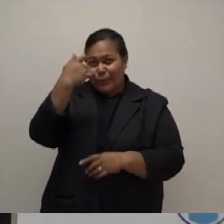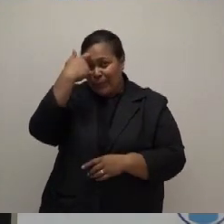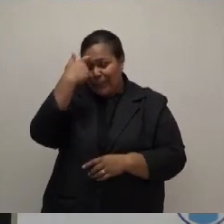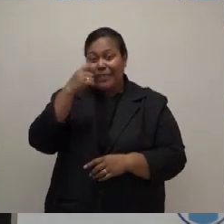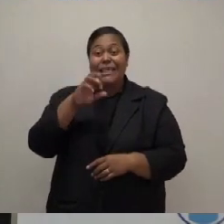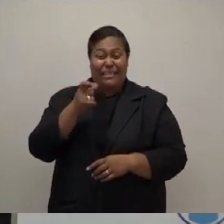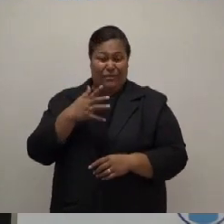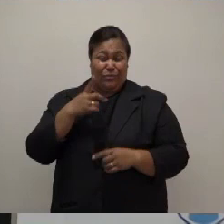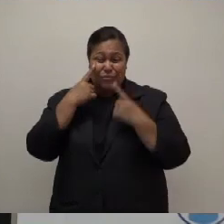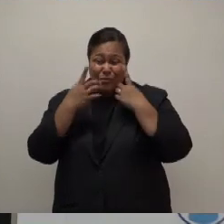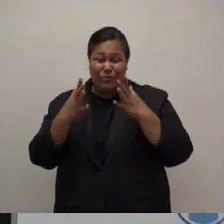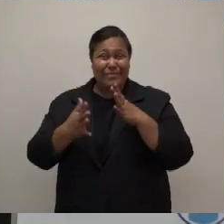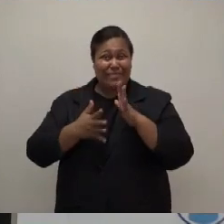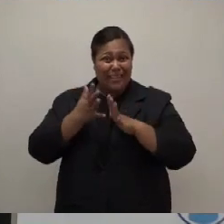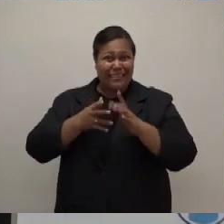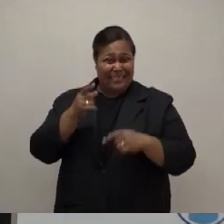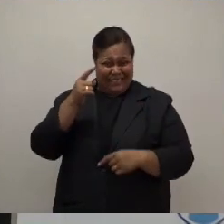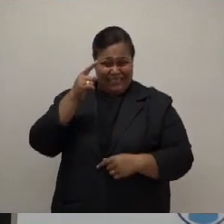tested for the virus.